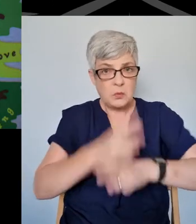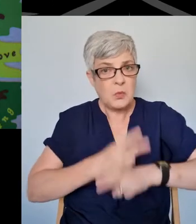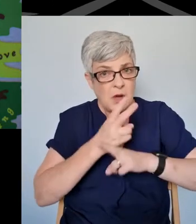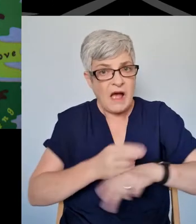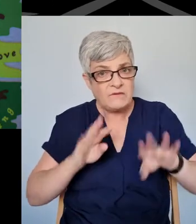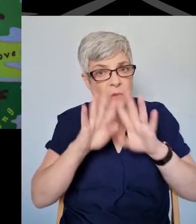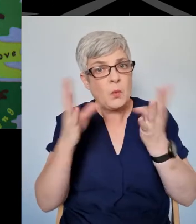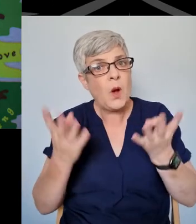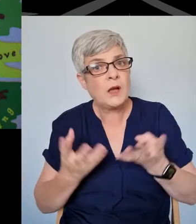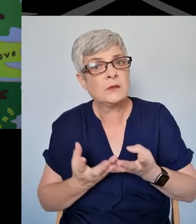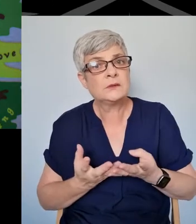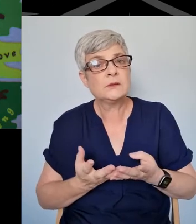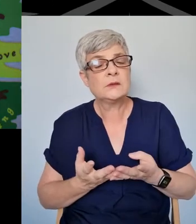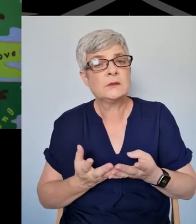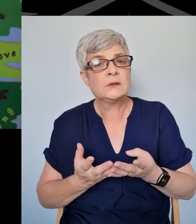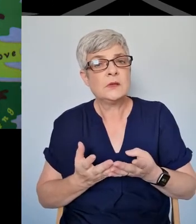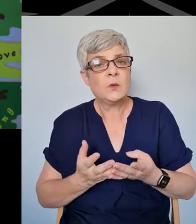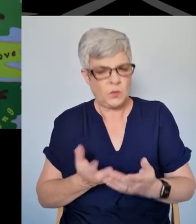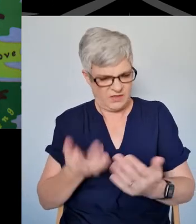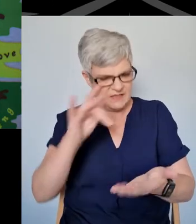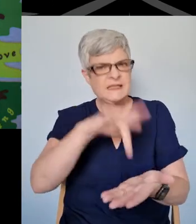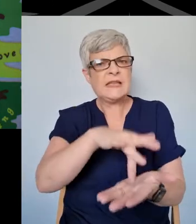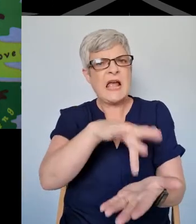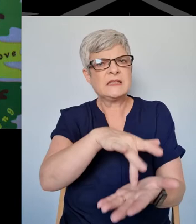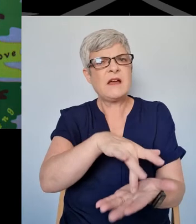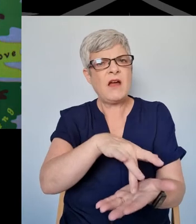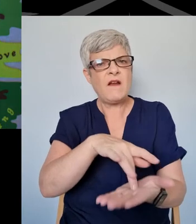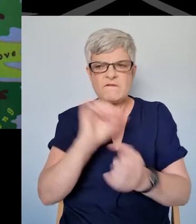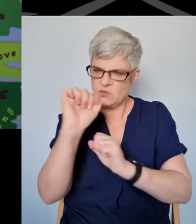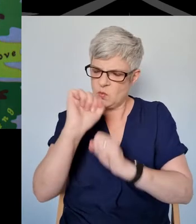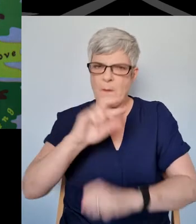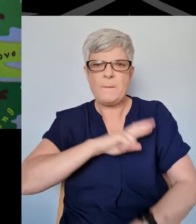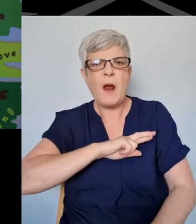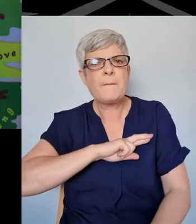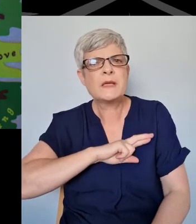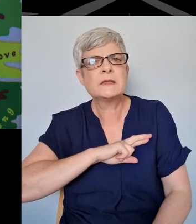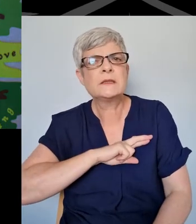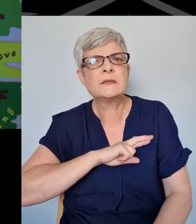world, placed us at the center of your purposes.